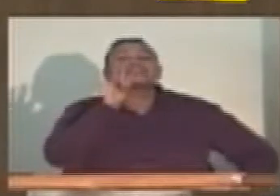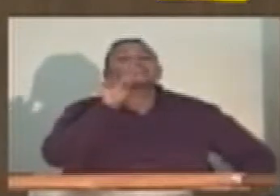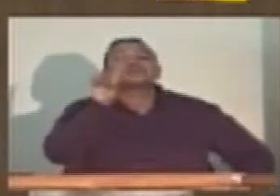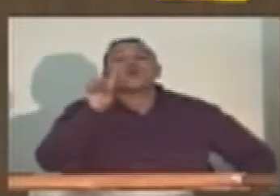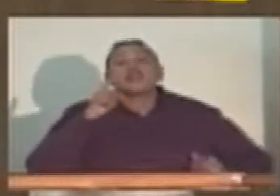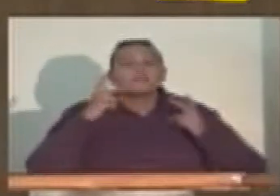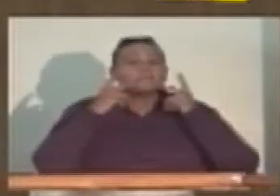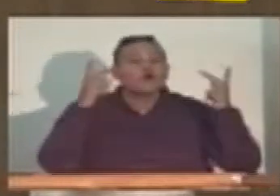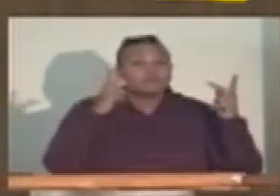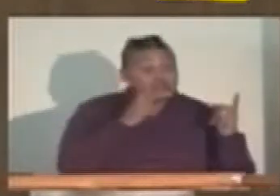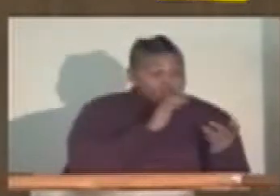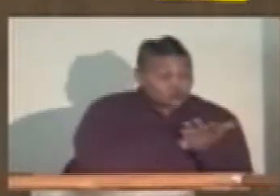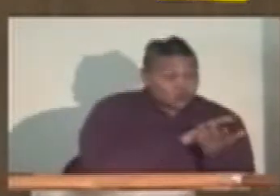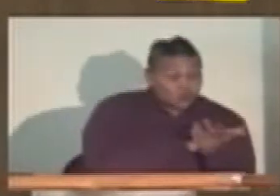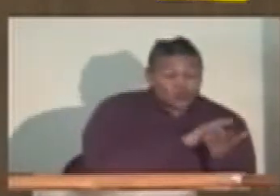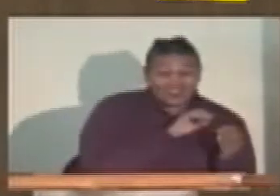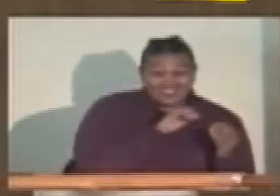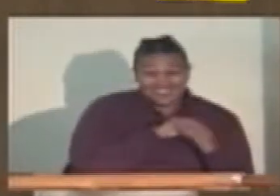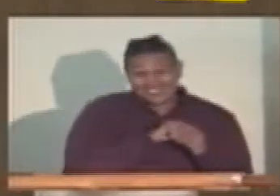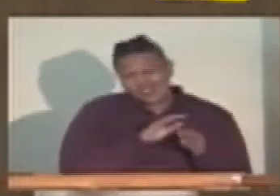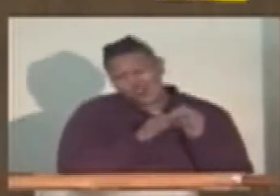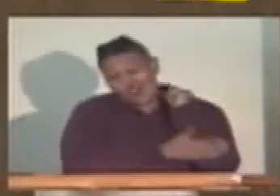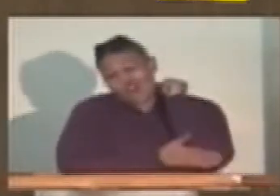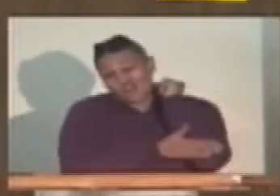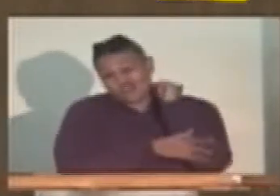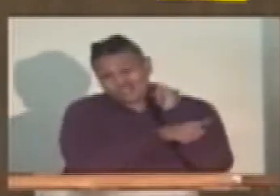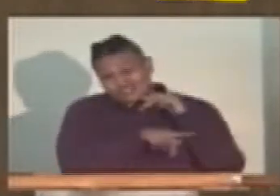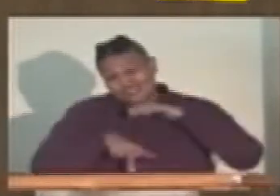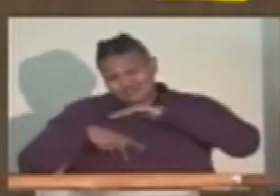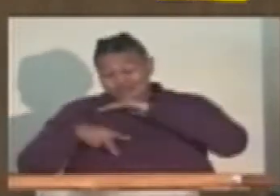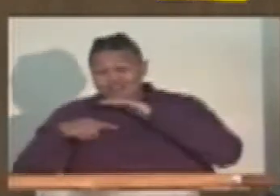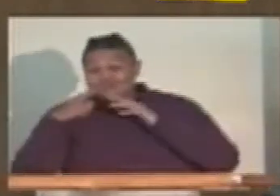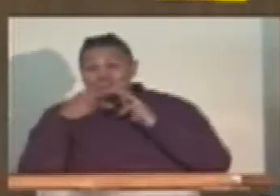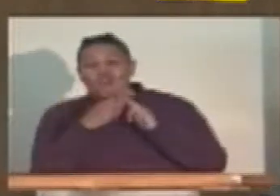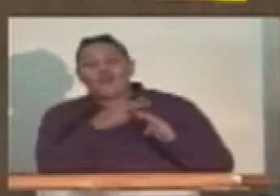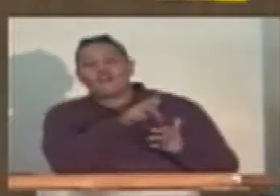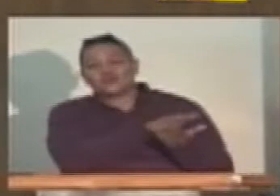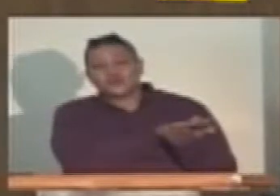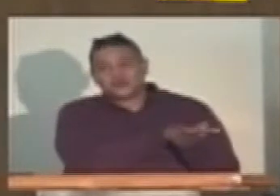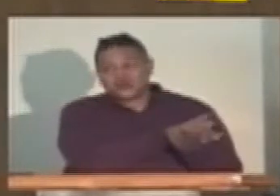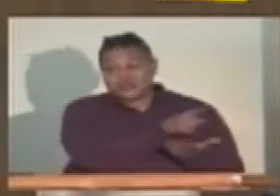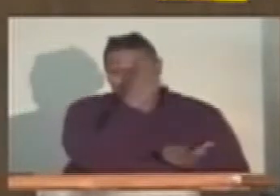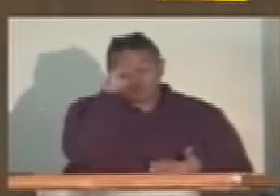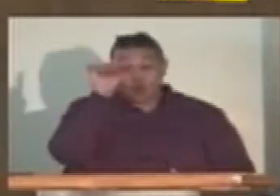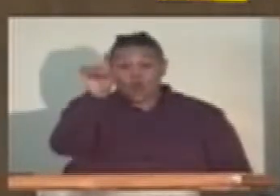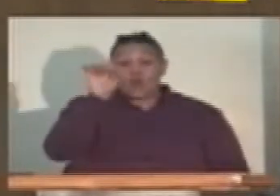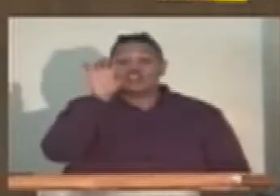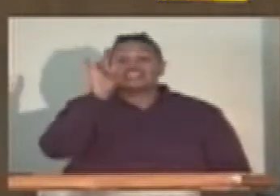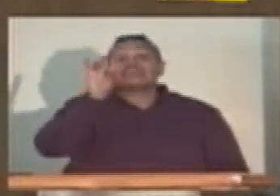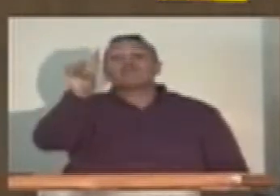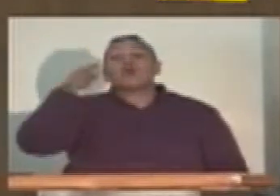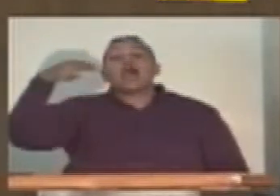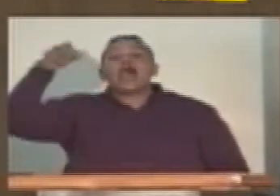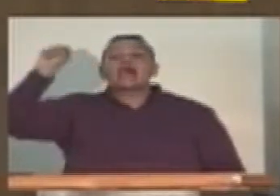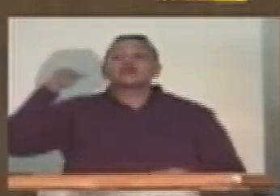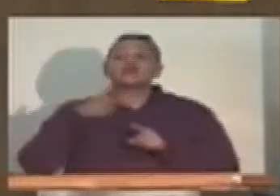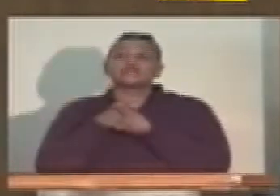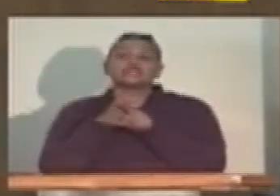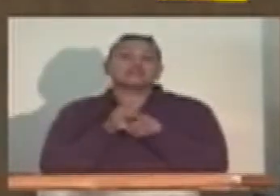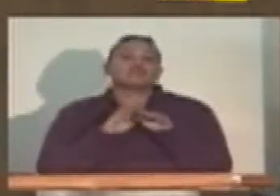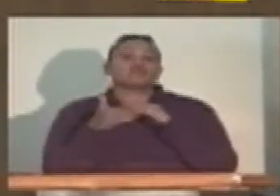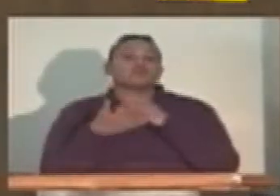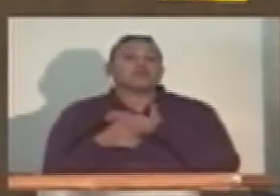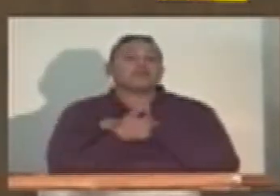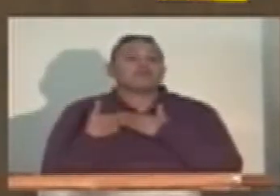761 public primary schools in the country, which are regarded as feeder schools for the 171 high schools across the